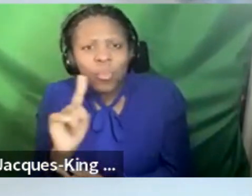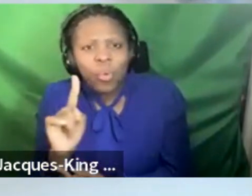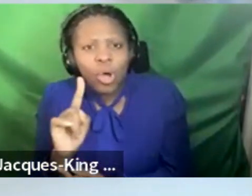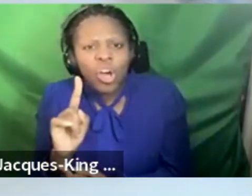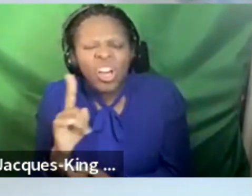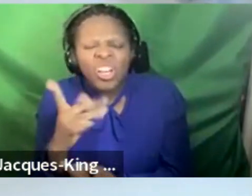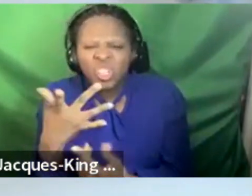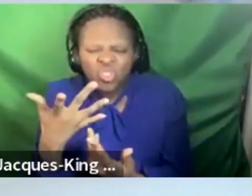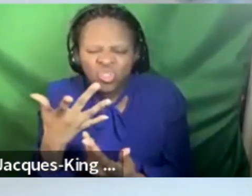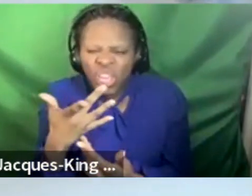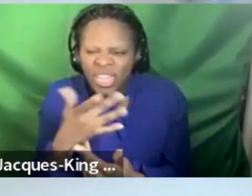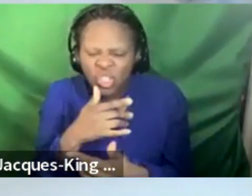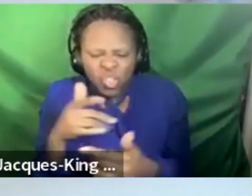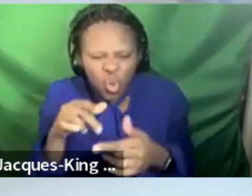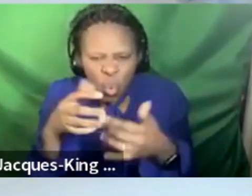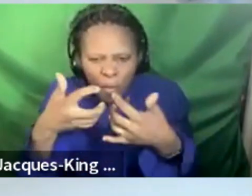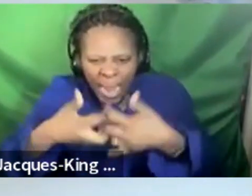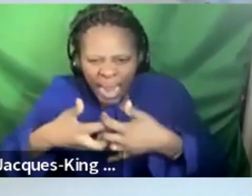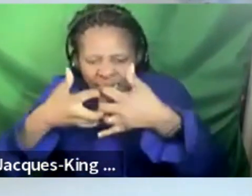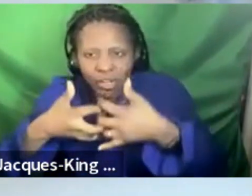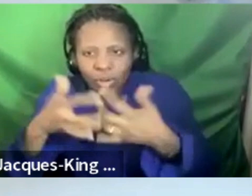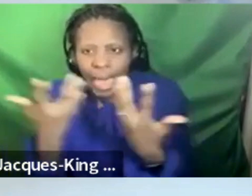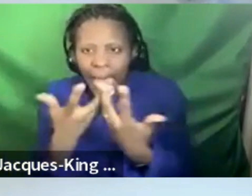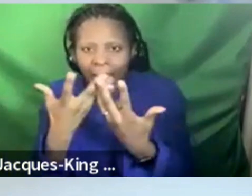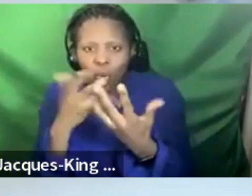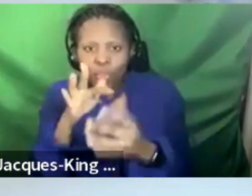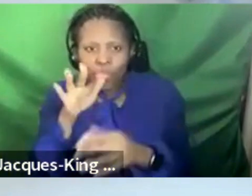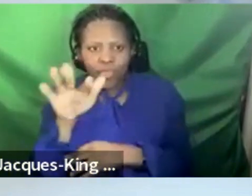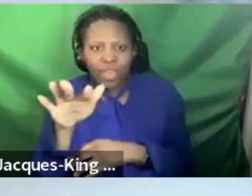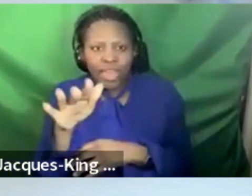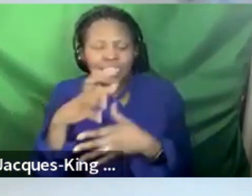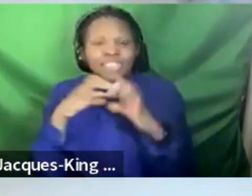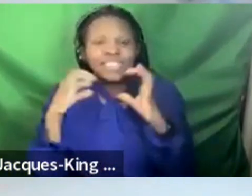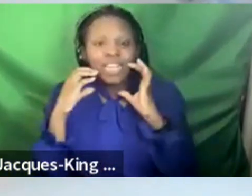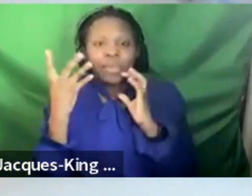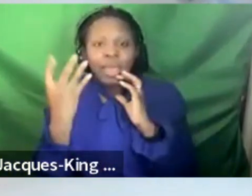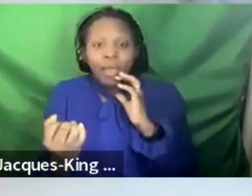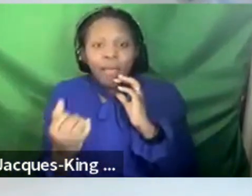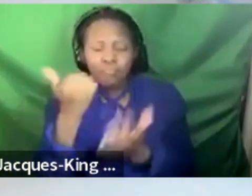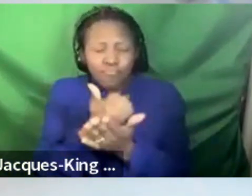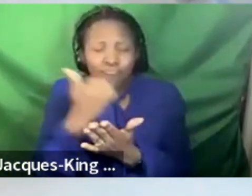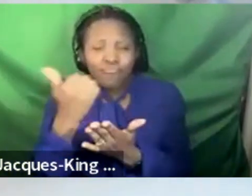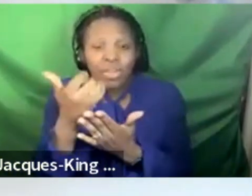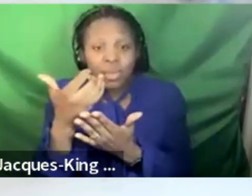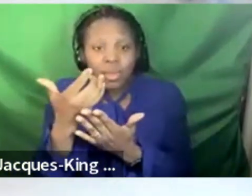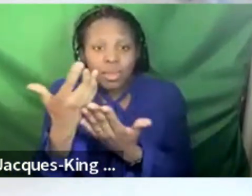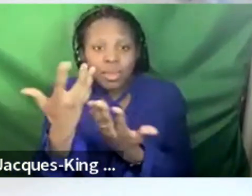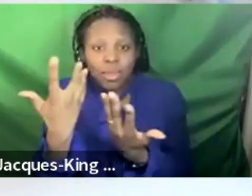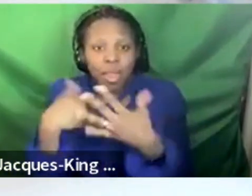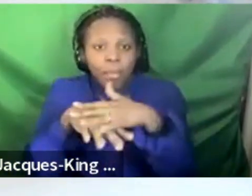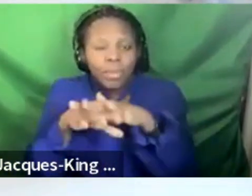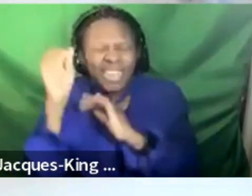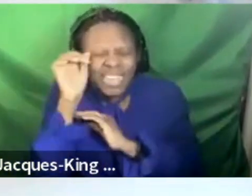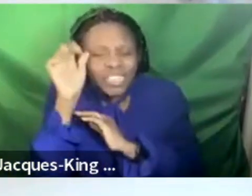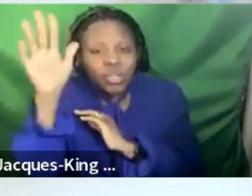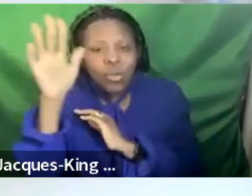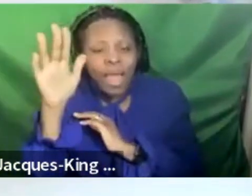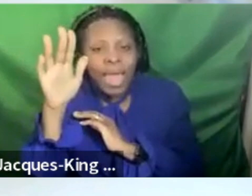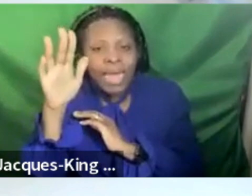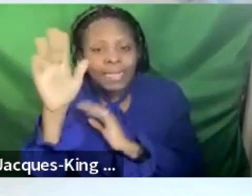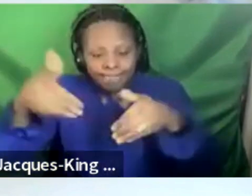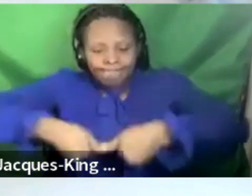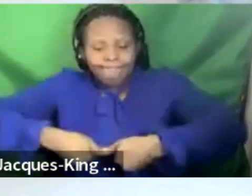I can actually understand what I'm saying. Whereas you think, well, that's too mechanical, I won't get there. But Shakespeare had a